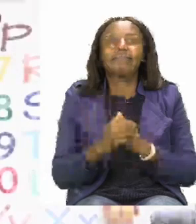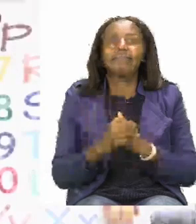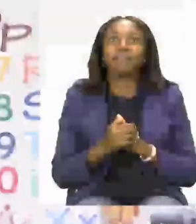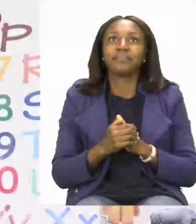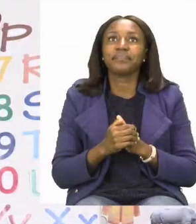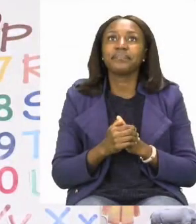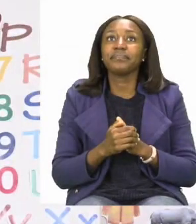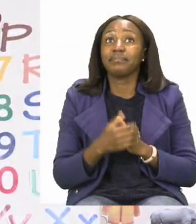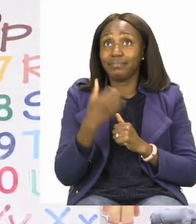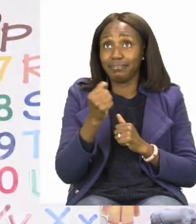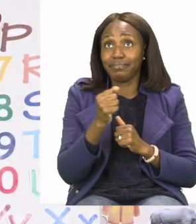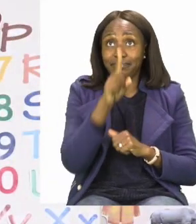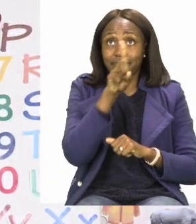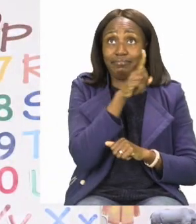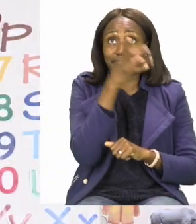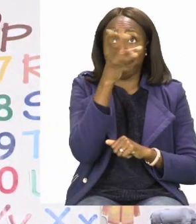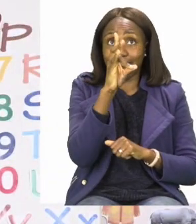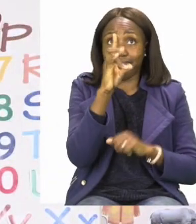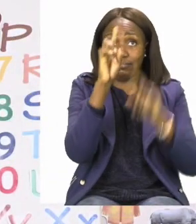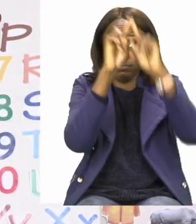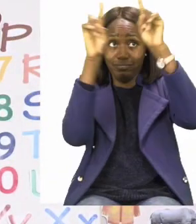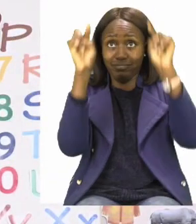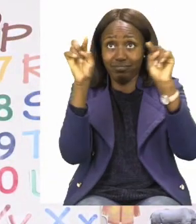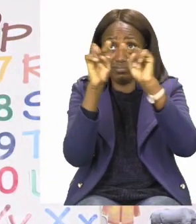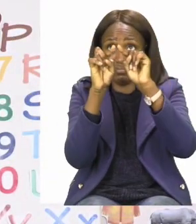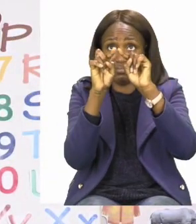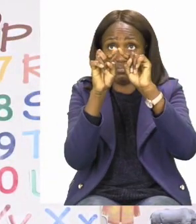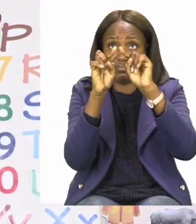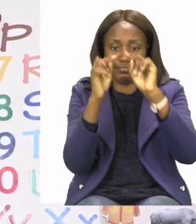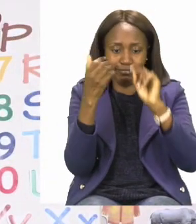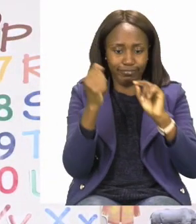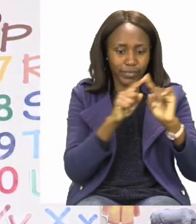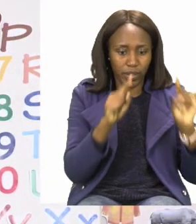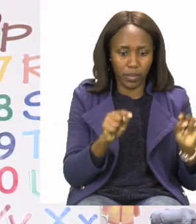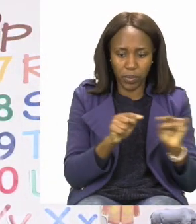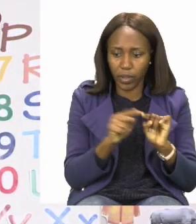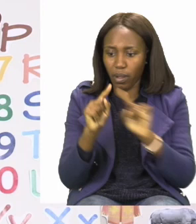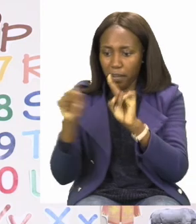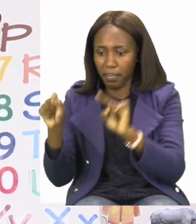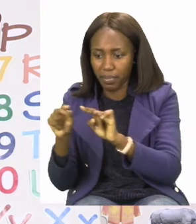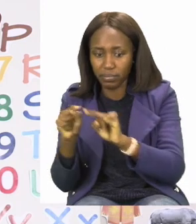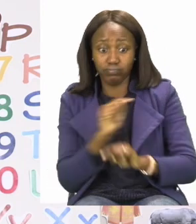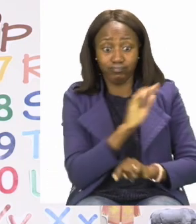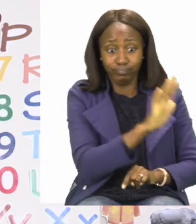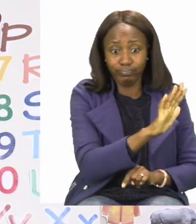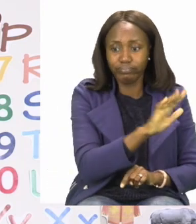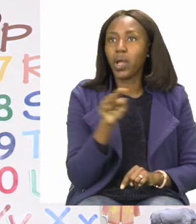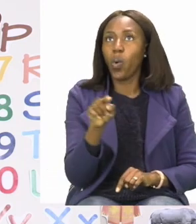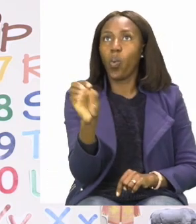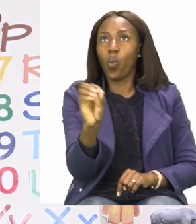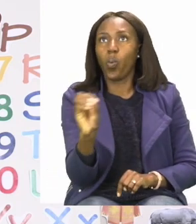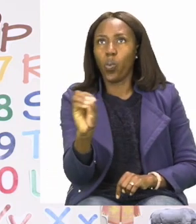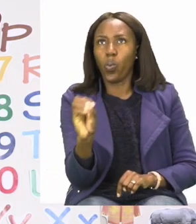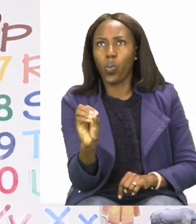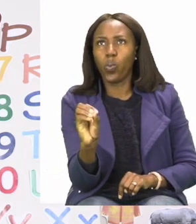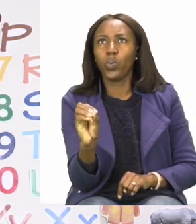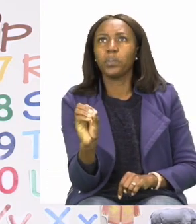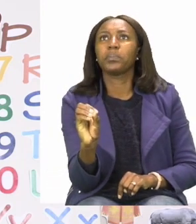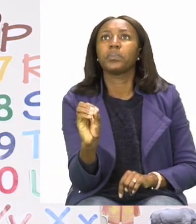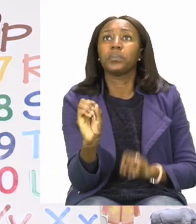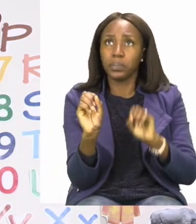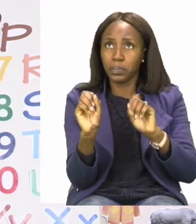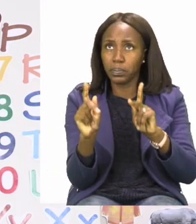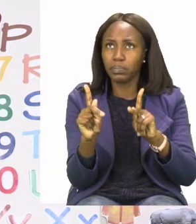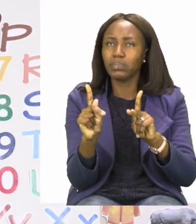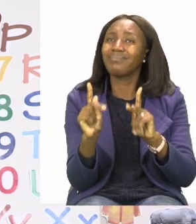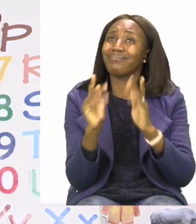have is 17 and then we have 5. Now remember, when we're doing number bonds, it's very important